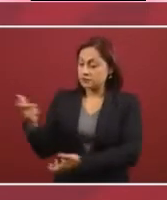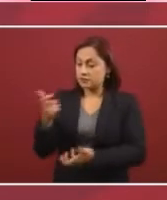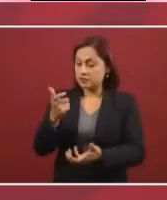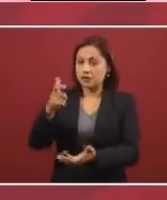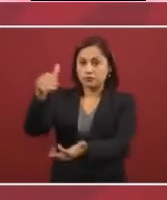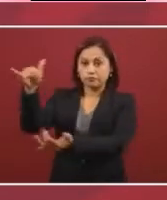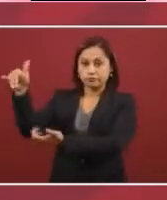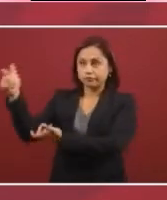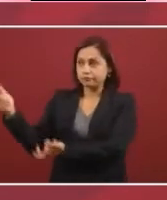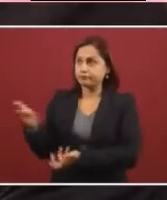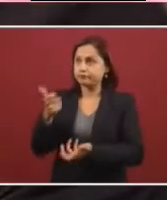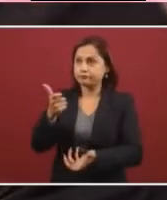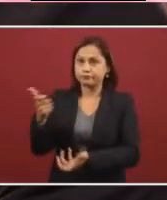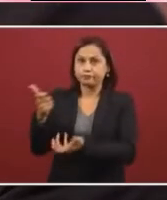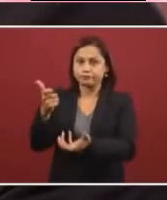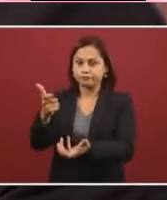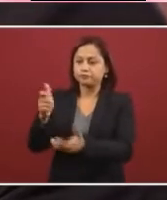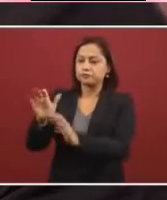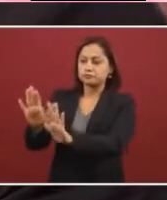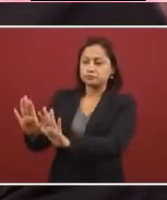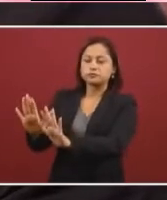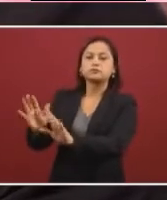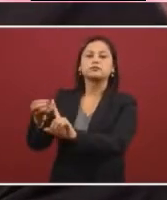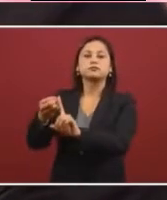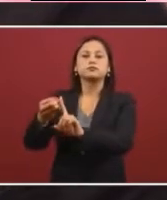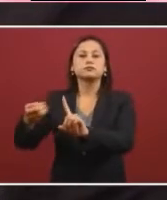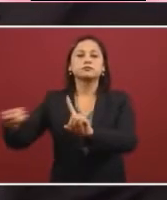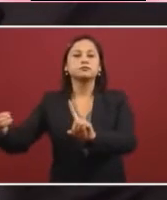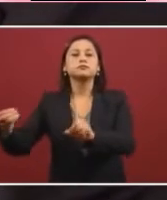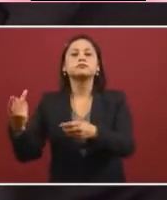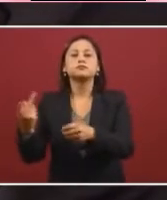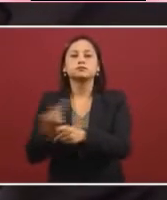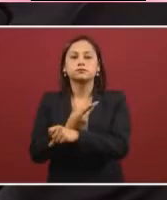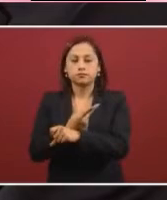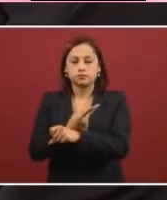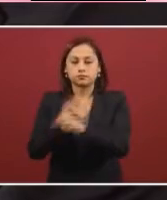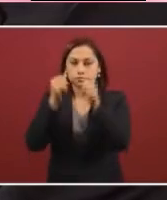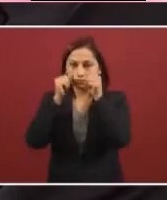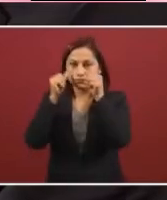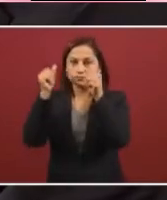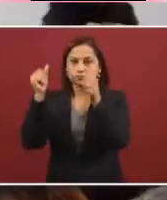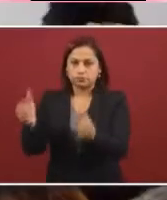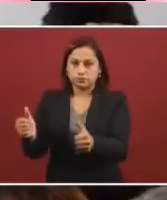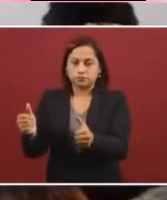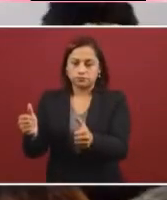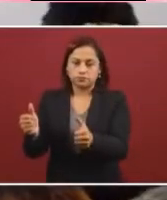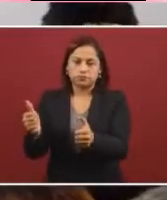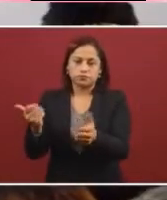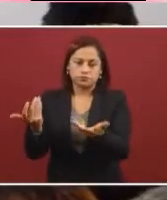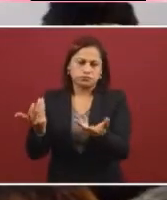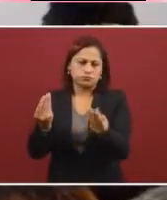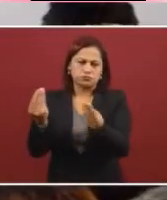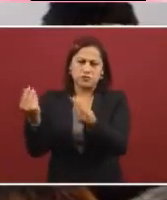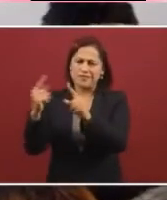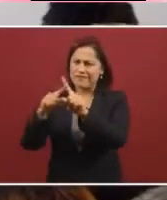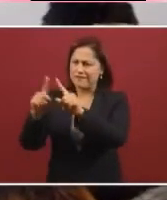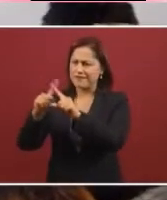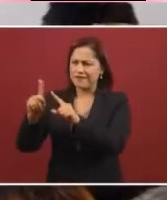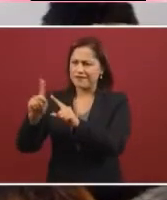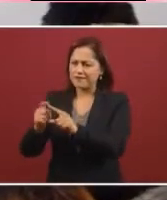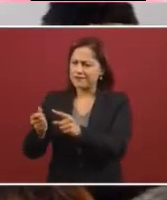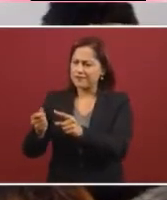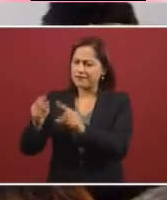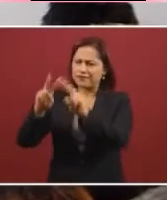there's many de todo tipo, of every type y muchos creados, and many that are created no